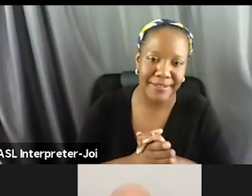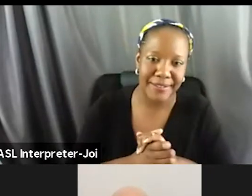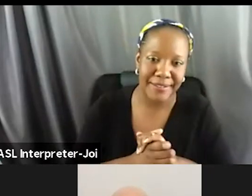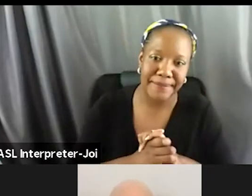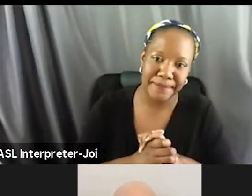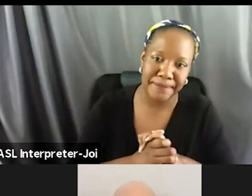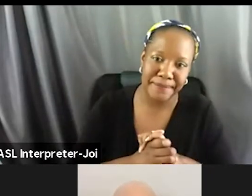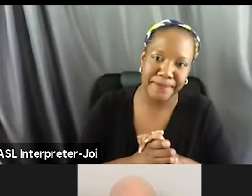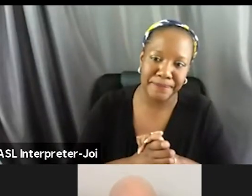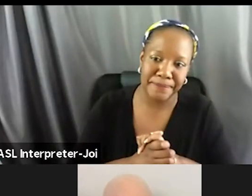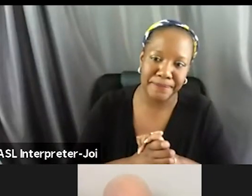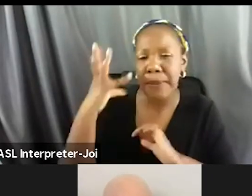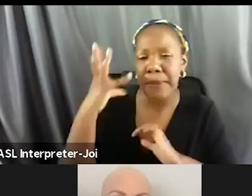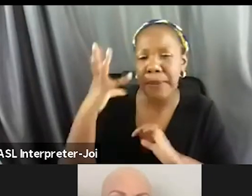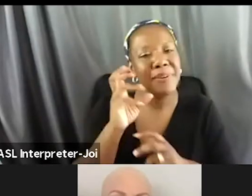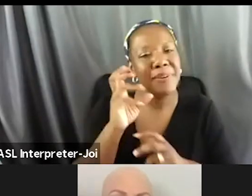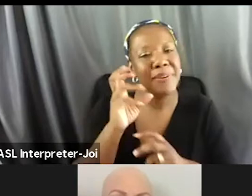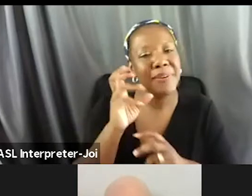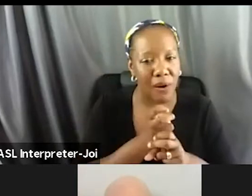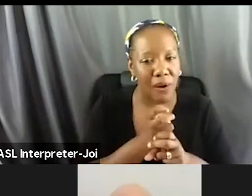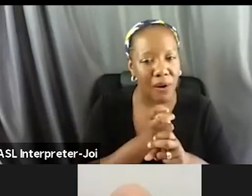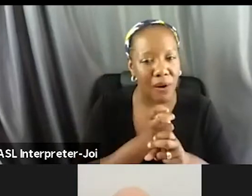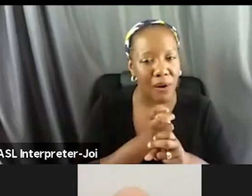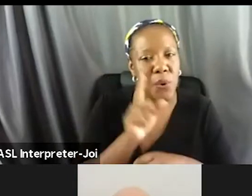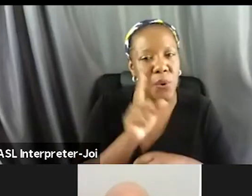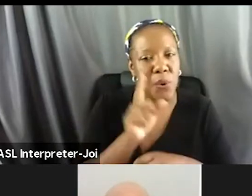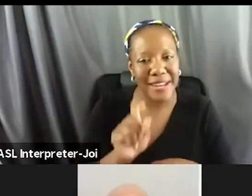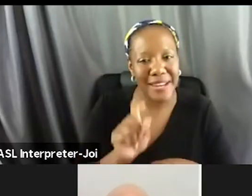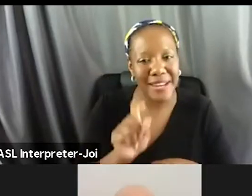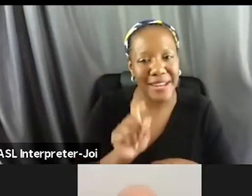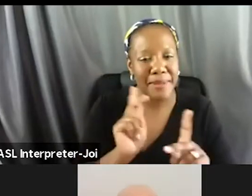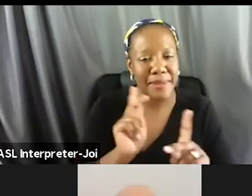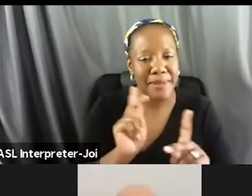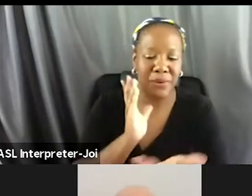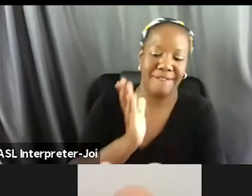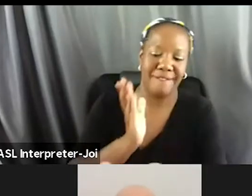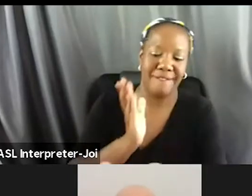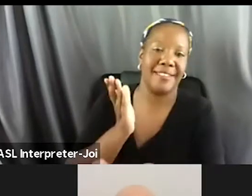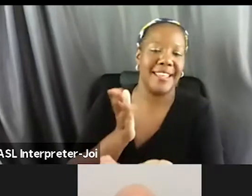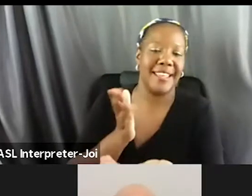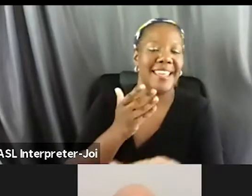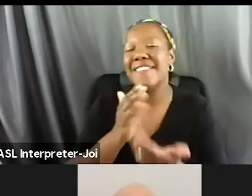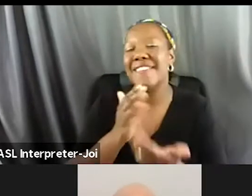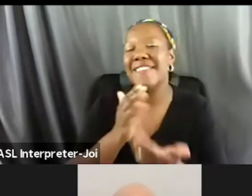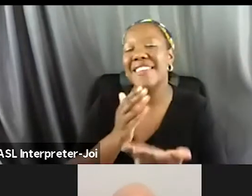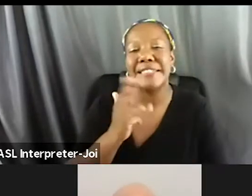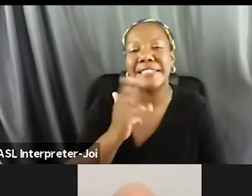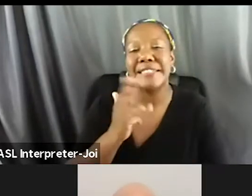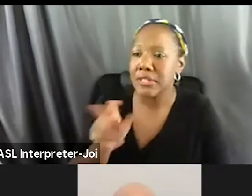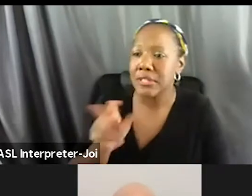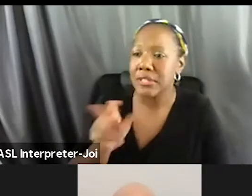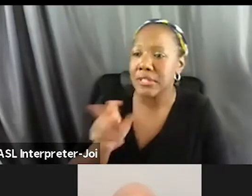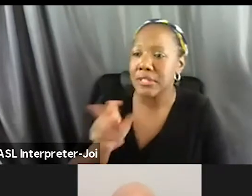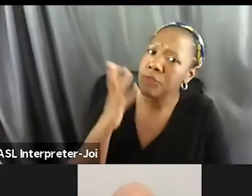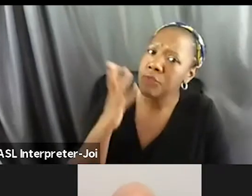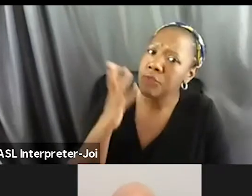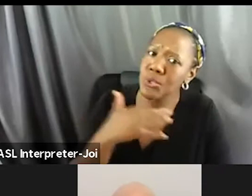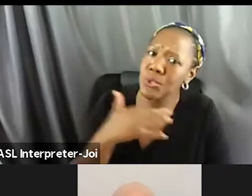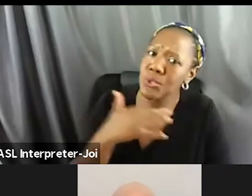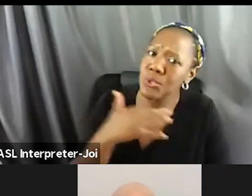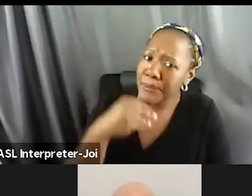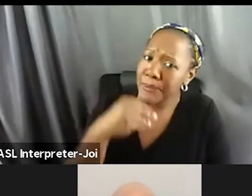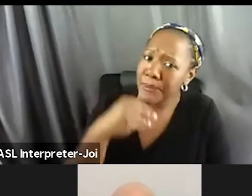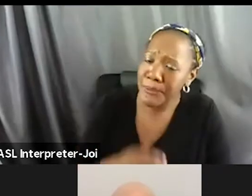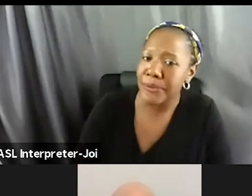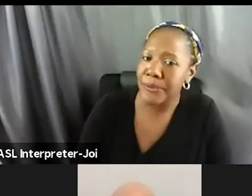beauty is hard. And I think we do need people to validate, even if it's the smallest bit, just to say, you look beautiful, it's okay that you don't